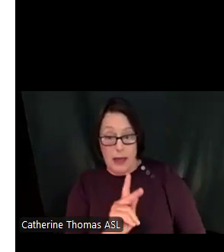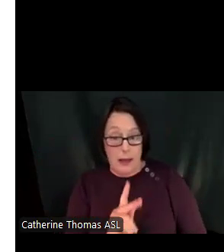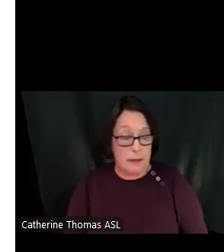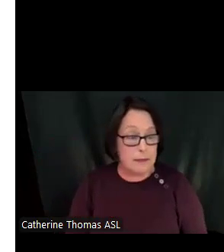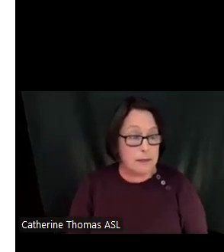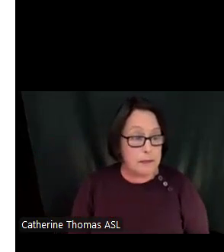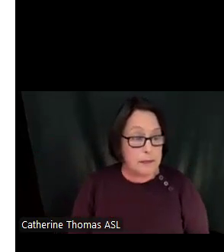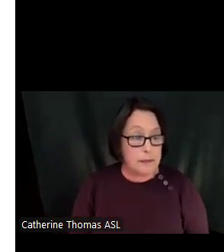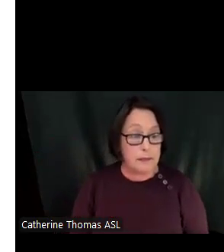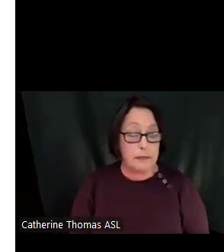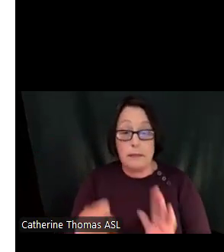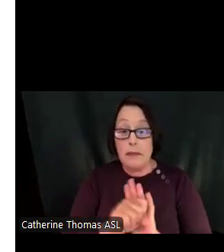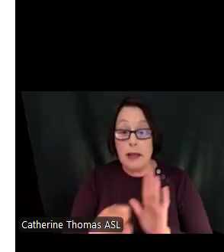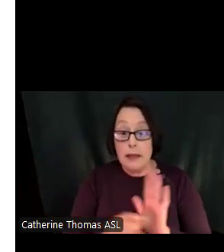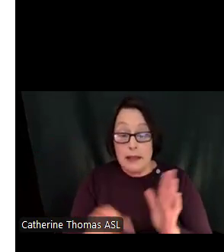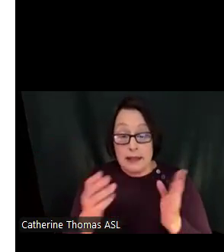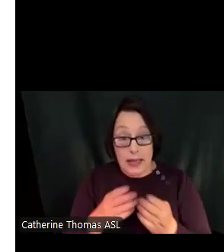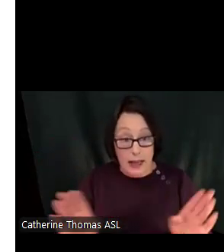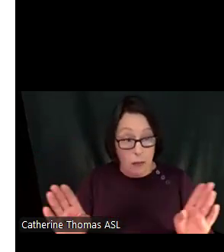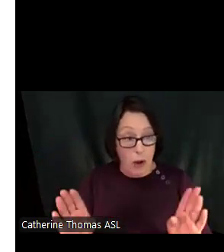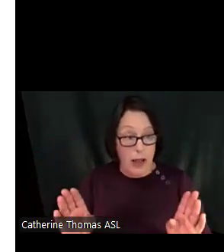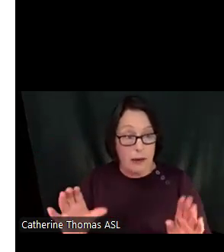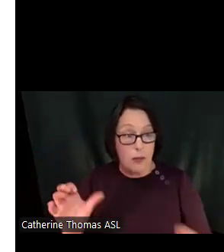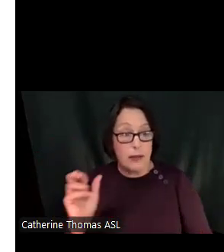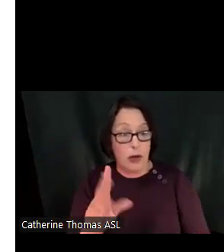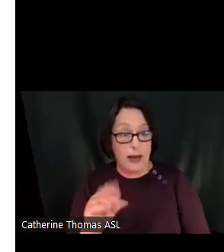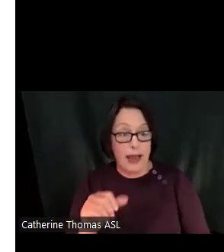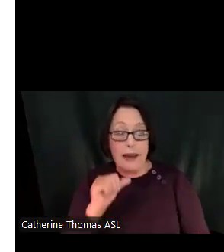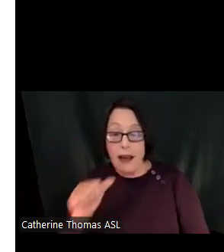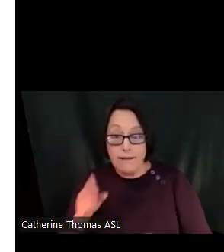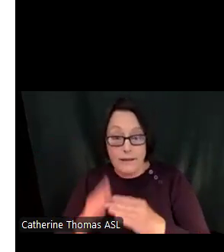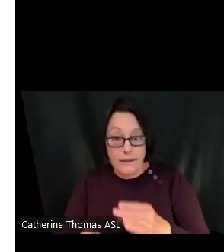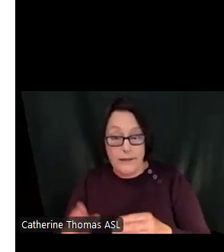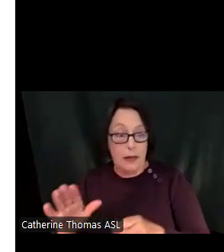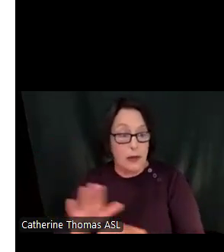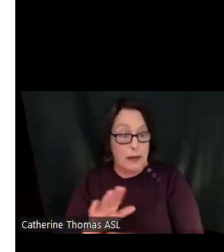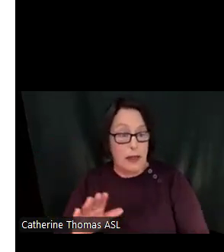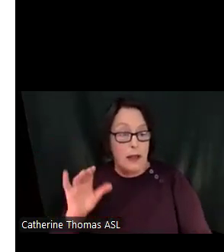The statewide returned and unfilled rate for this time period was 1%.